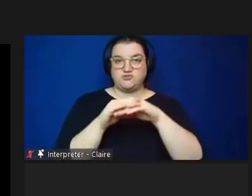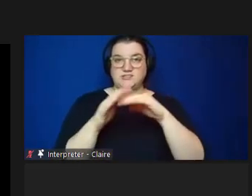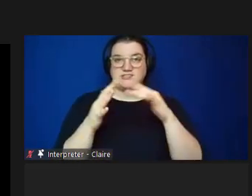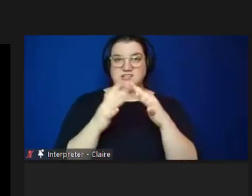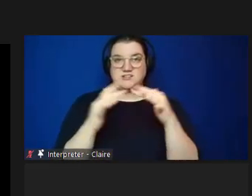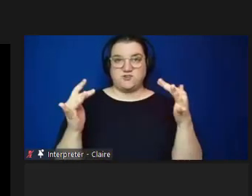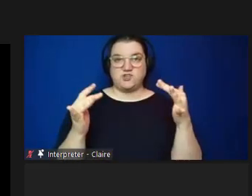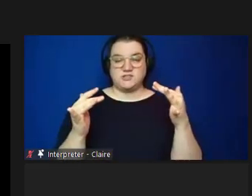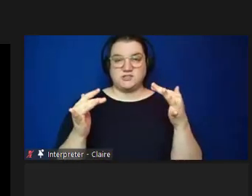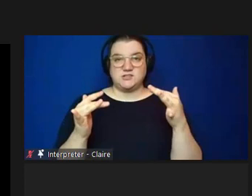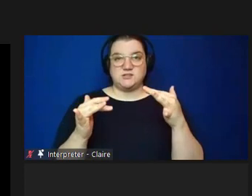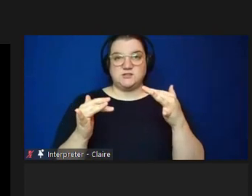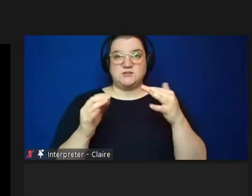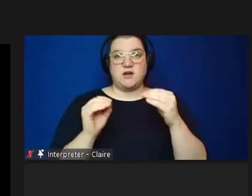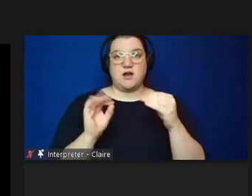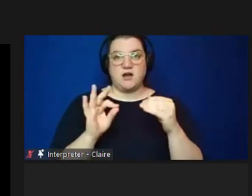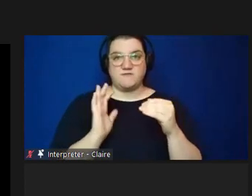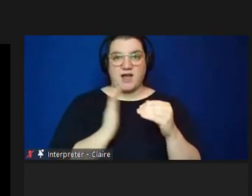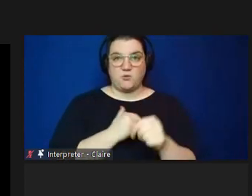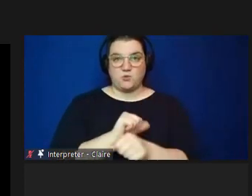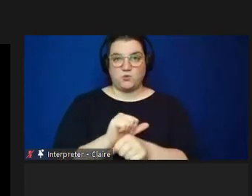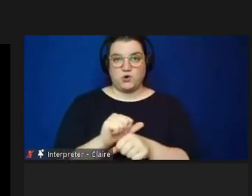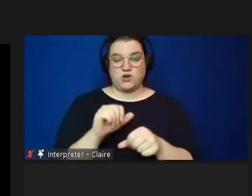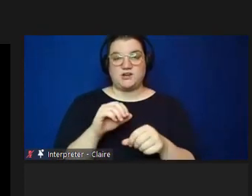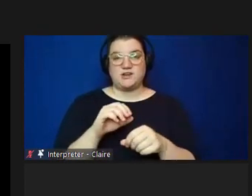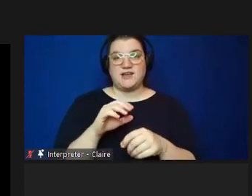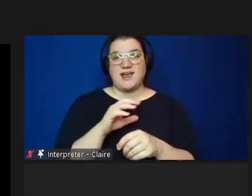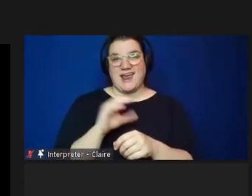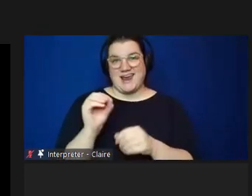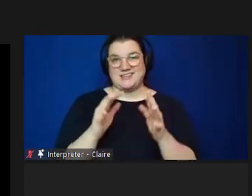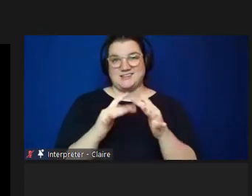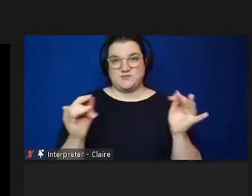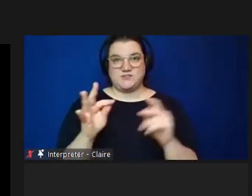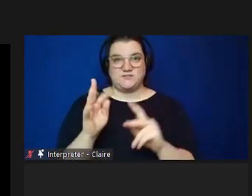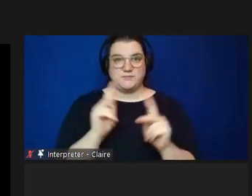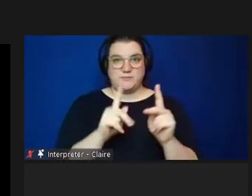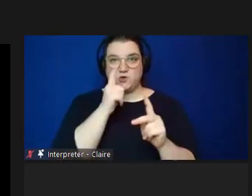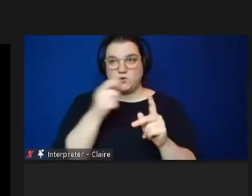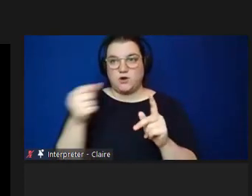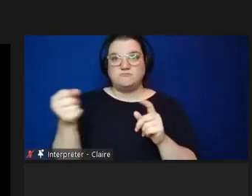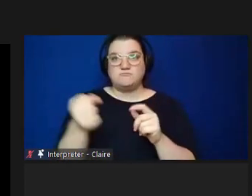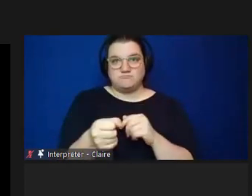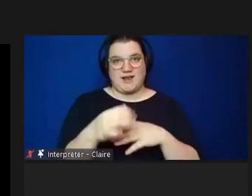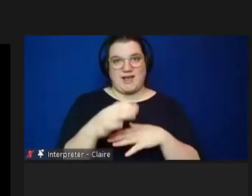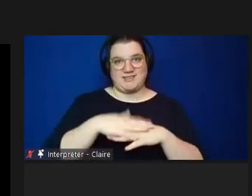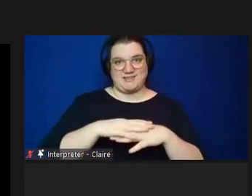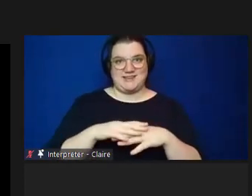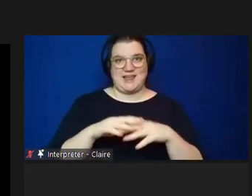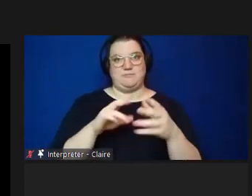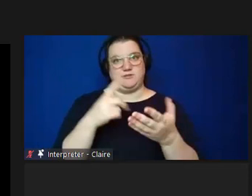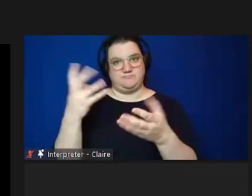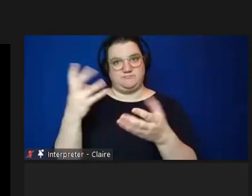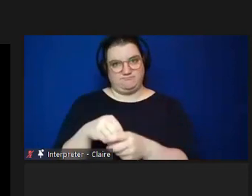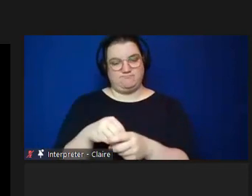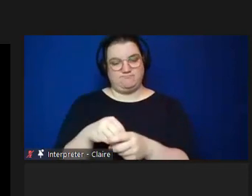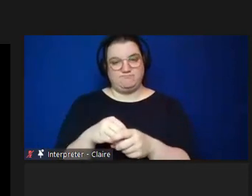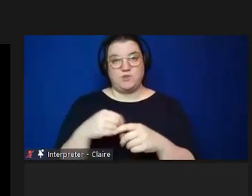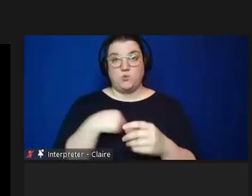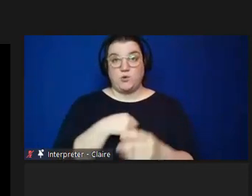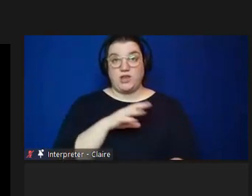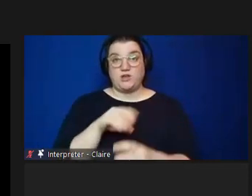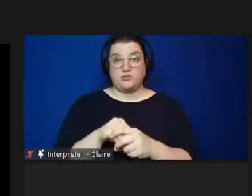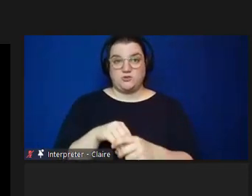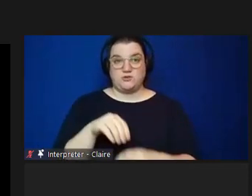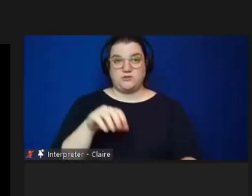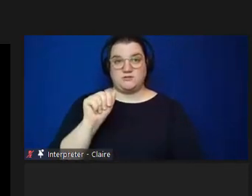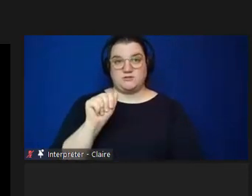diversity of our work and the diversity of people that are at the table. So we included